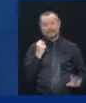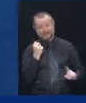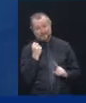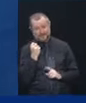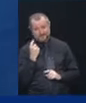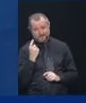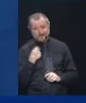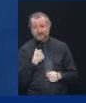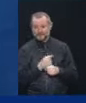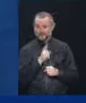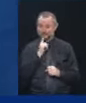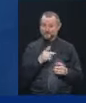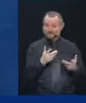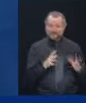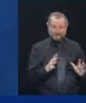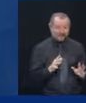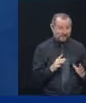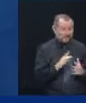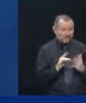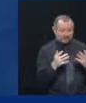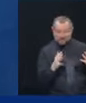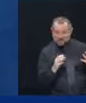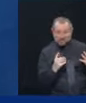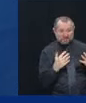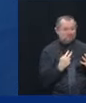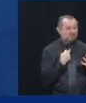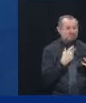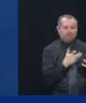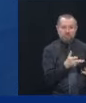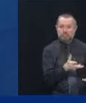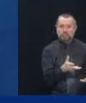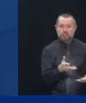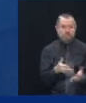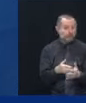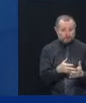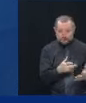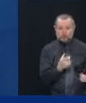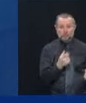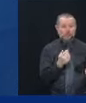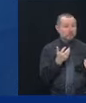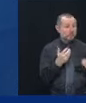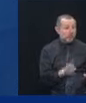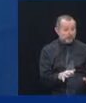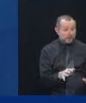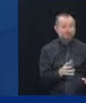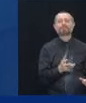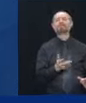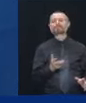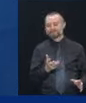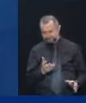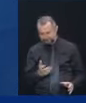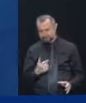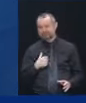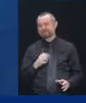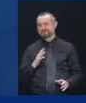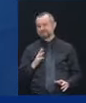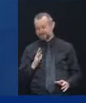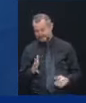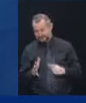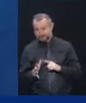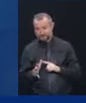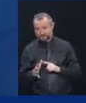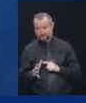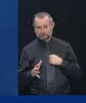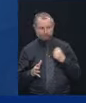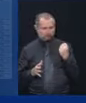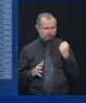the option, every doctor had the option to take that vaccine. If they don't want to take it, at one point, we understand and we'll give